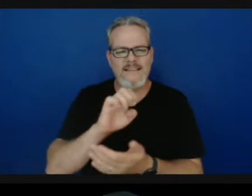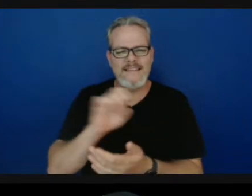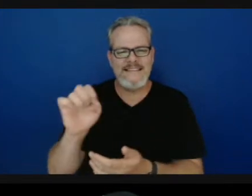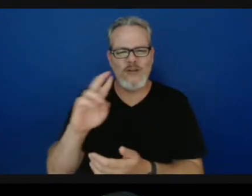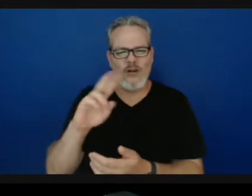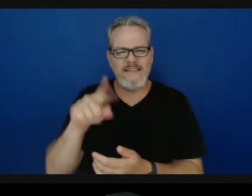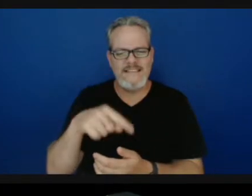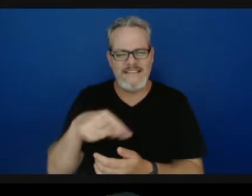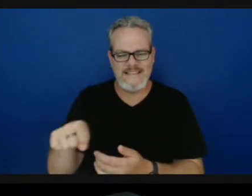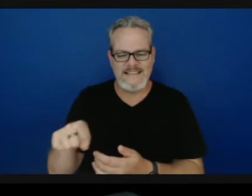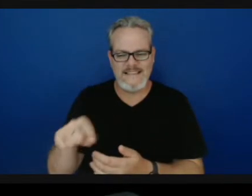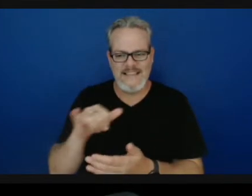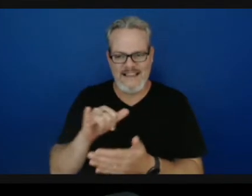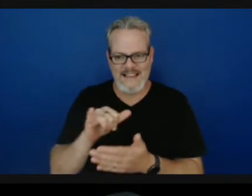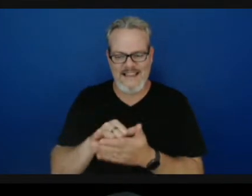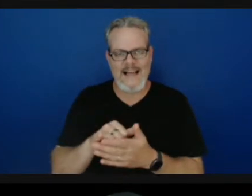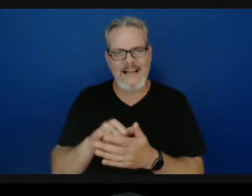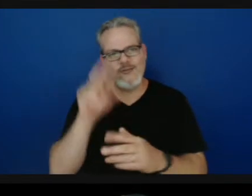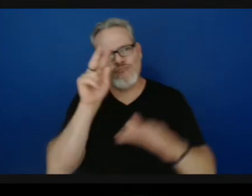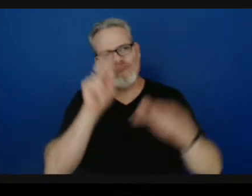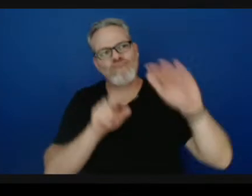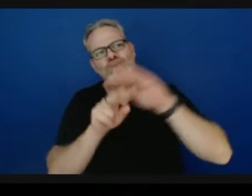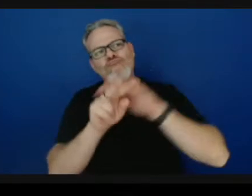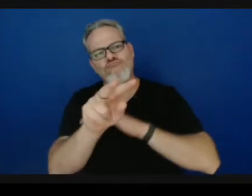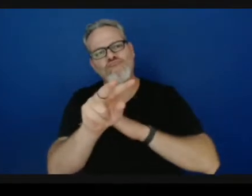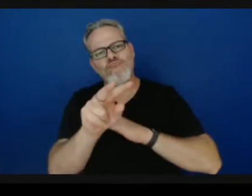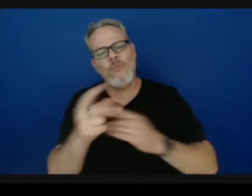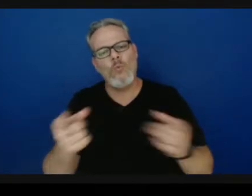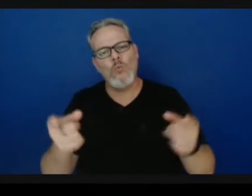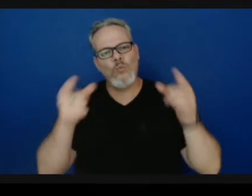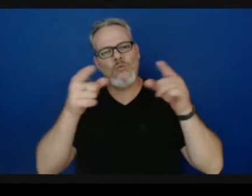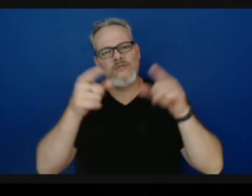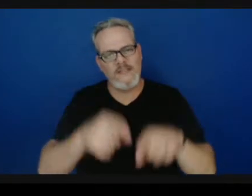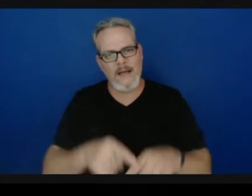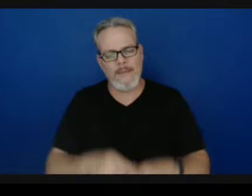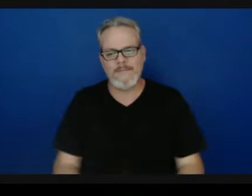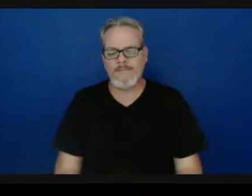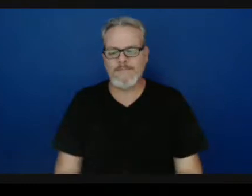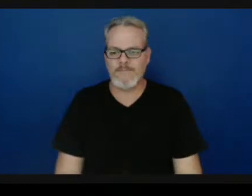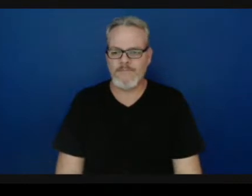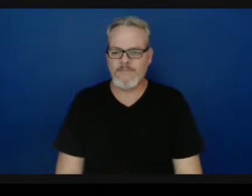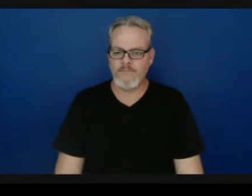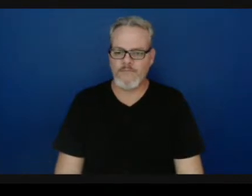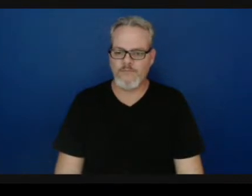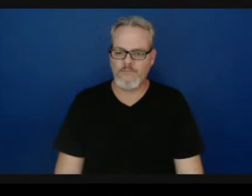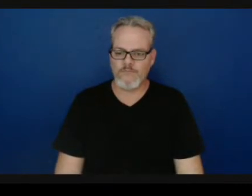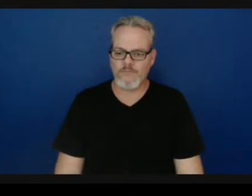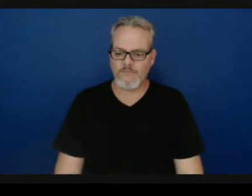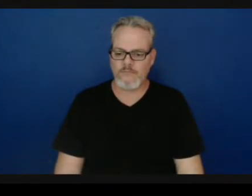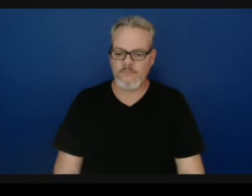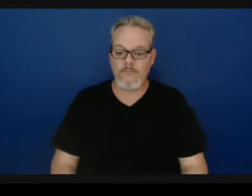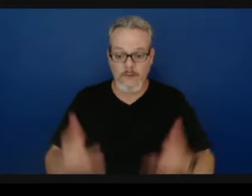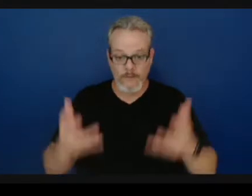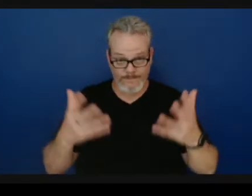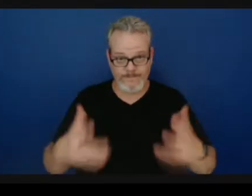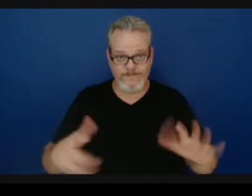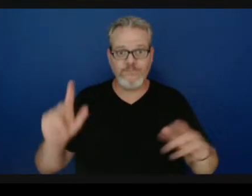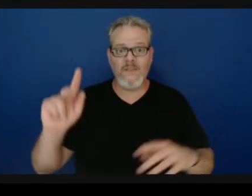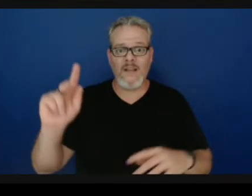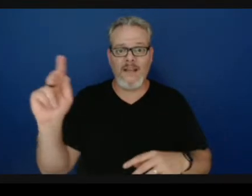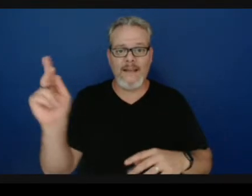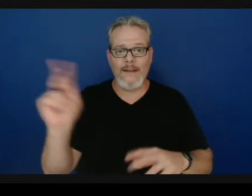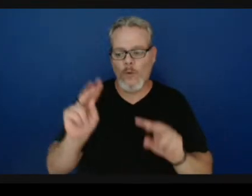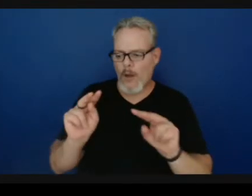long game, but that's where this seems to be headed to longer term. So that's the monitoring signals here for Kilauea. I will just